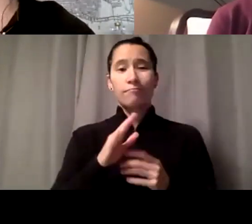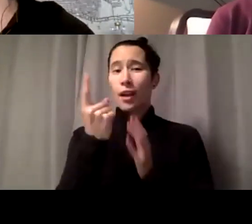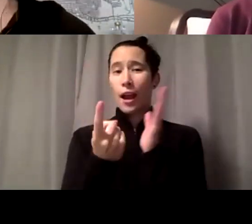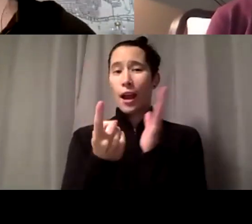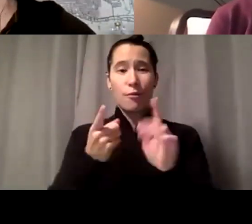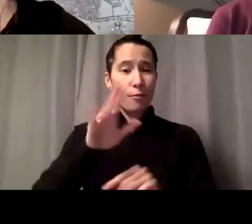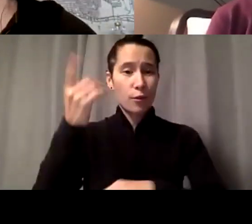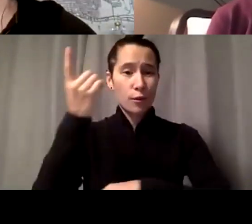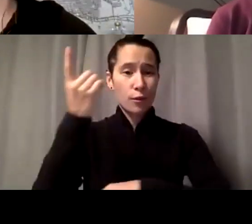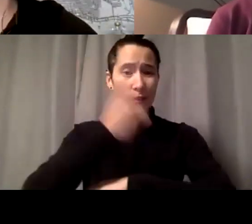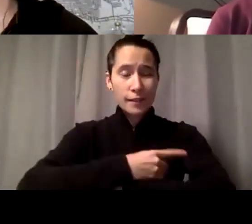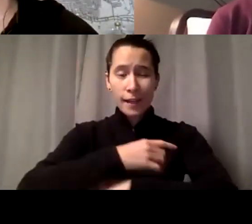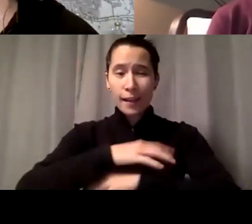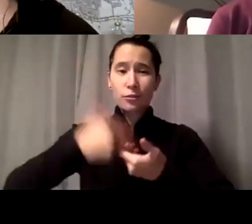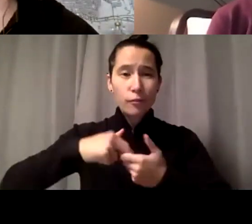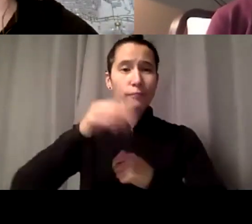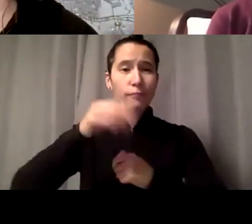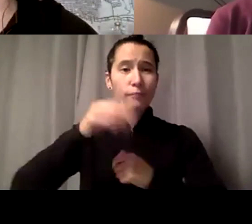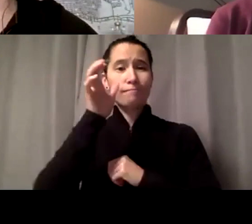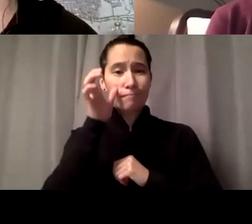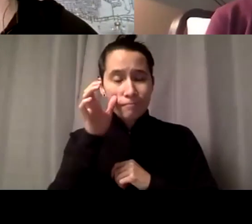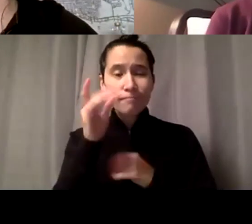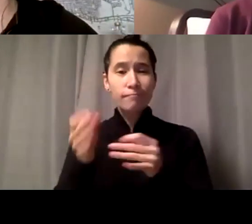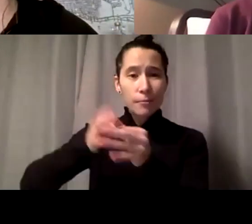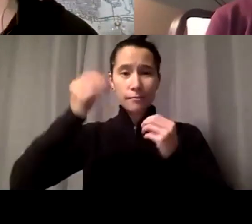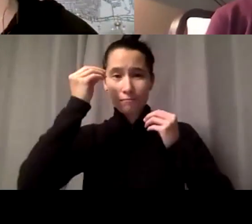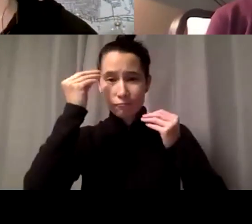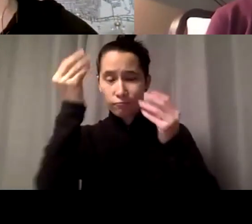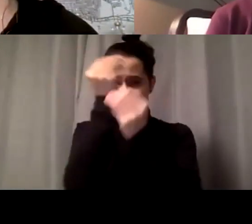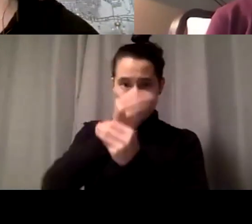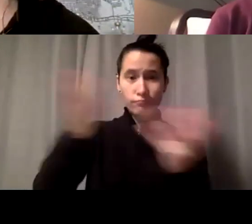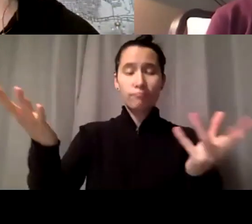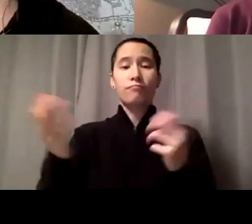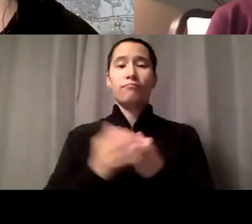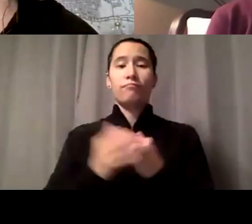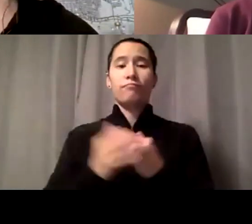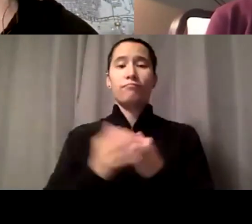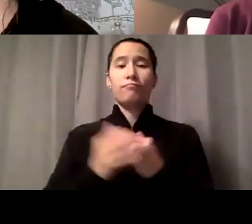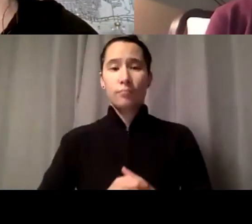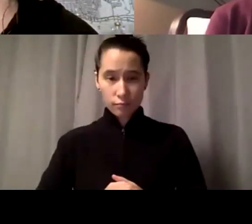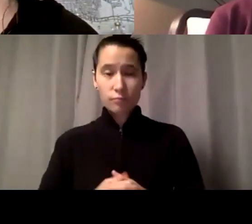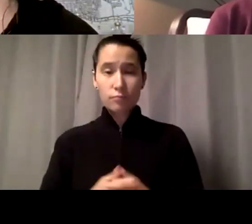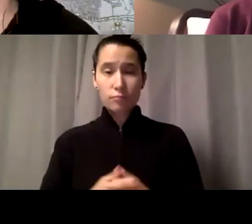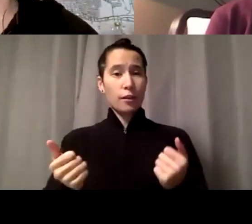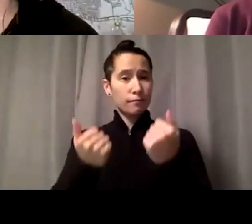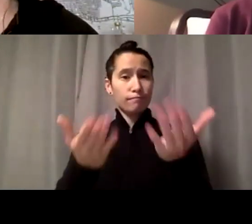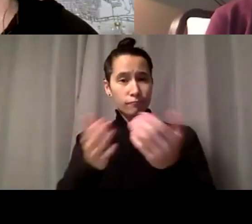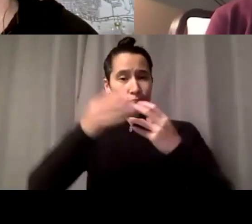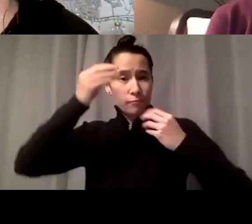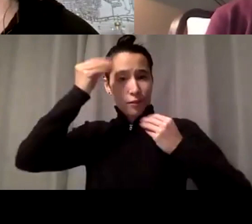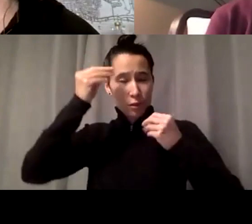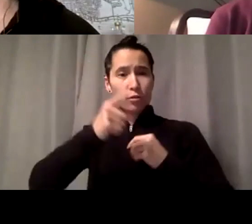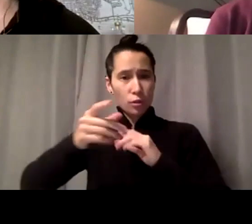to this update and to ask questions. We're here to provide information so that you are as informed as